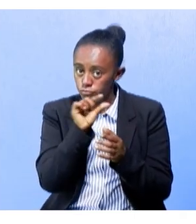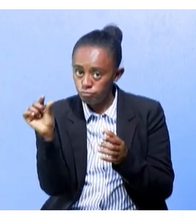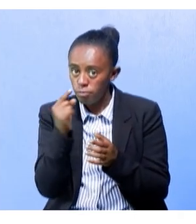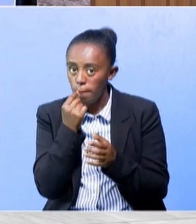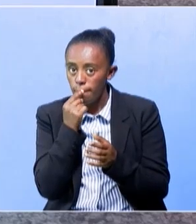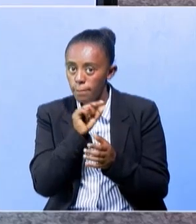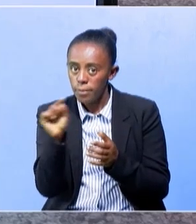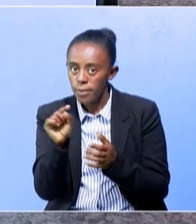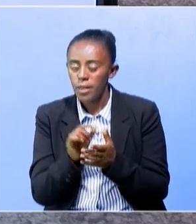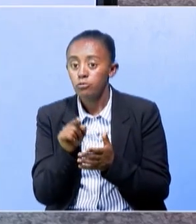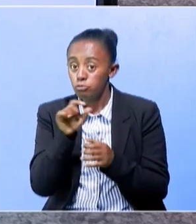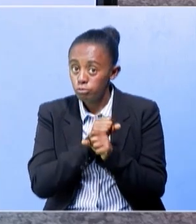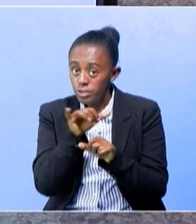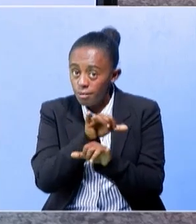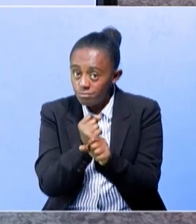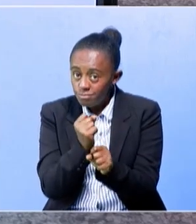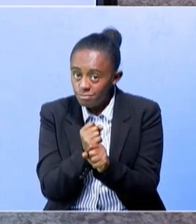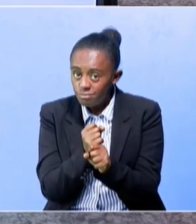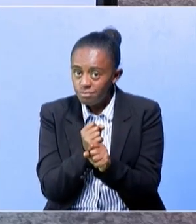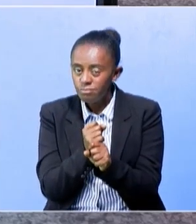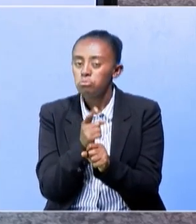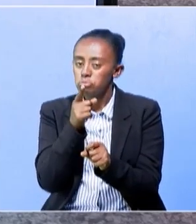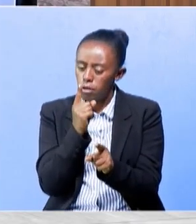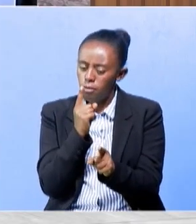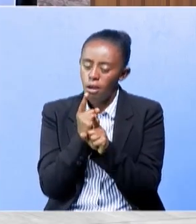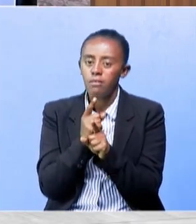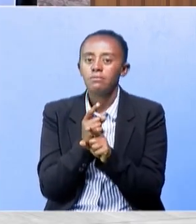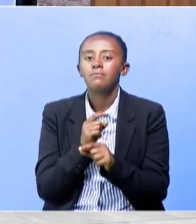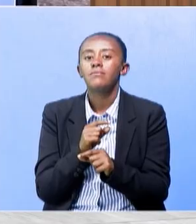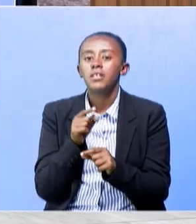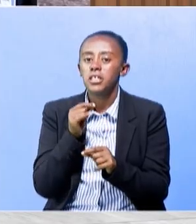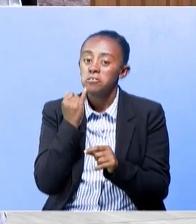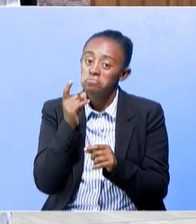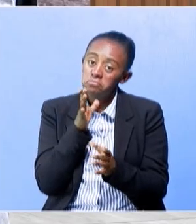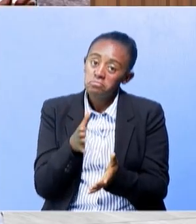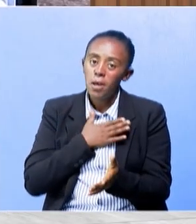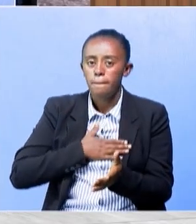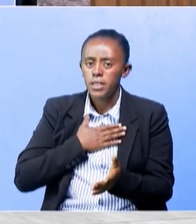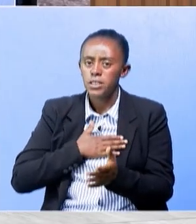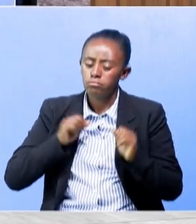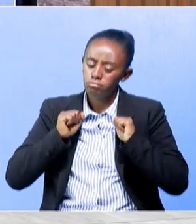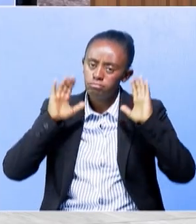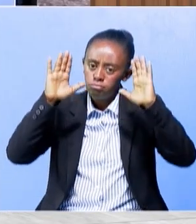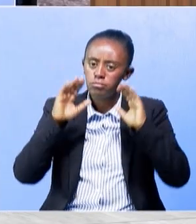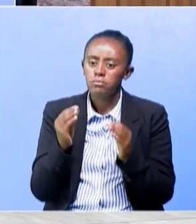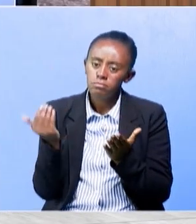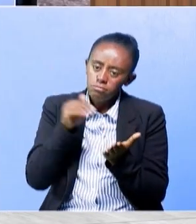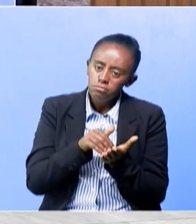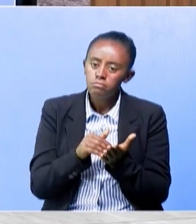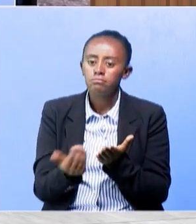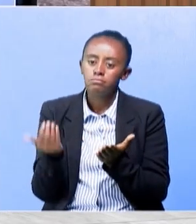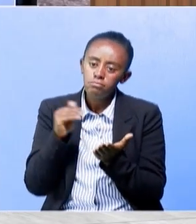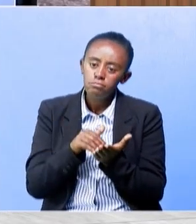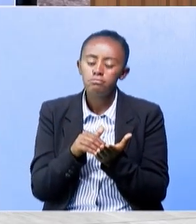Good. If you did like this, you are just on the right track. If not, please never give up, because you can do